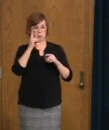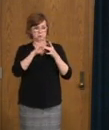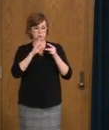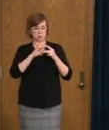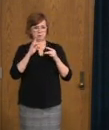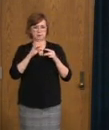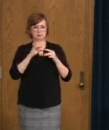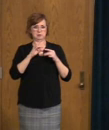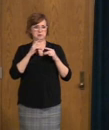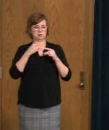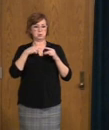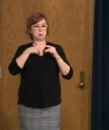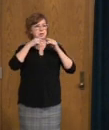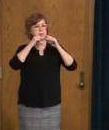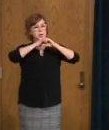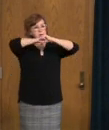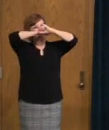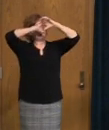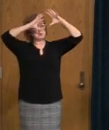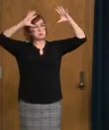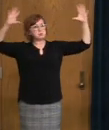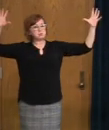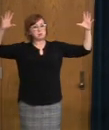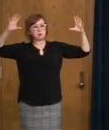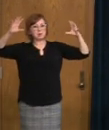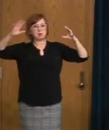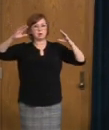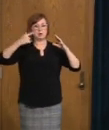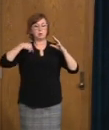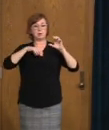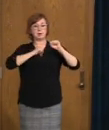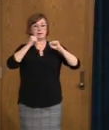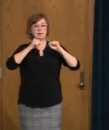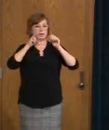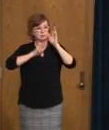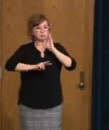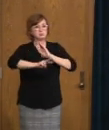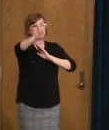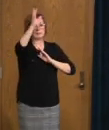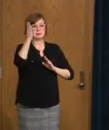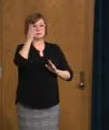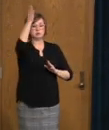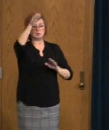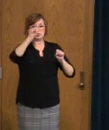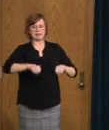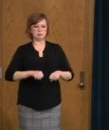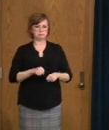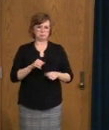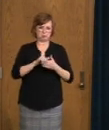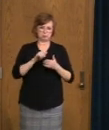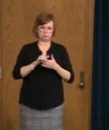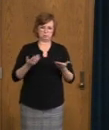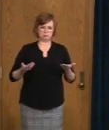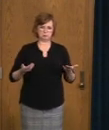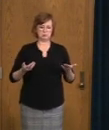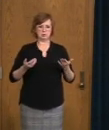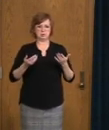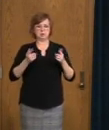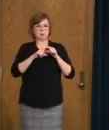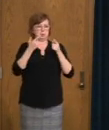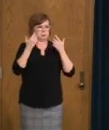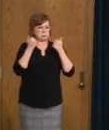ball. It's really what we plan to, and from the very start with the offensive and defensive strategies for the SHA,